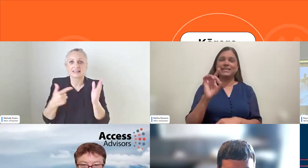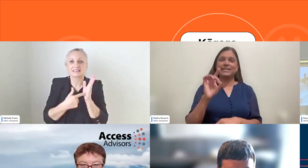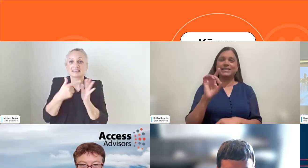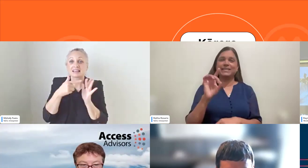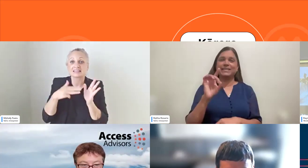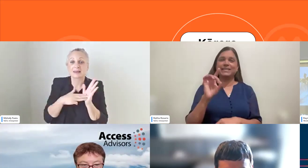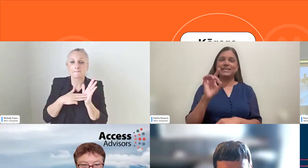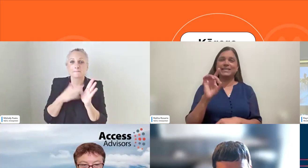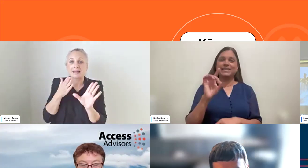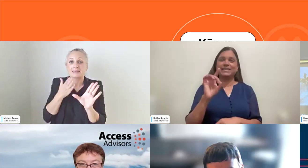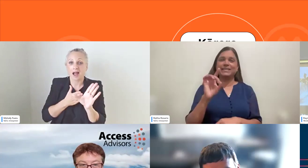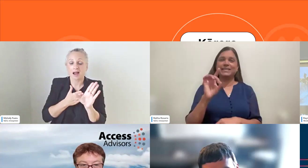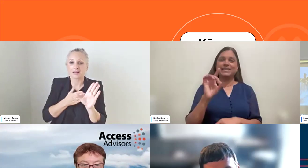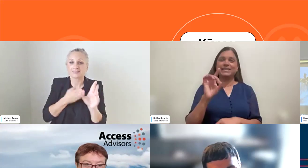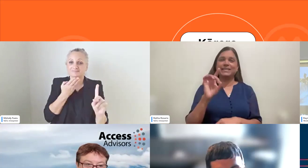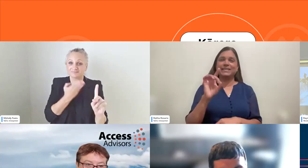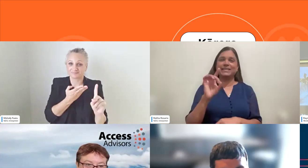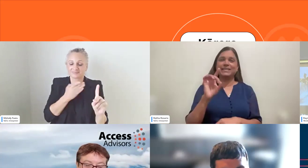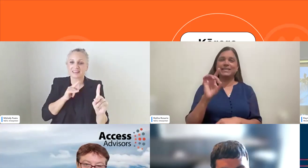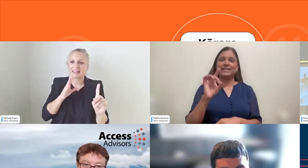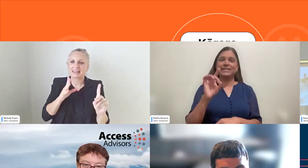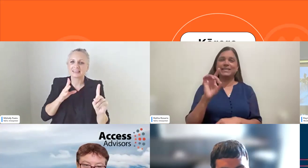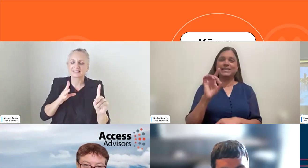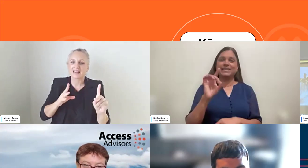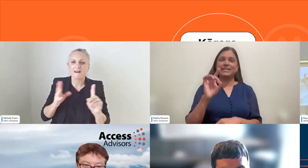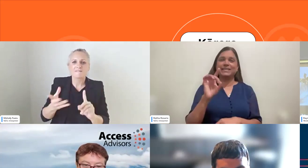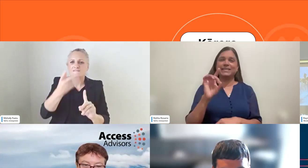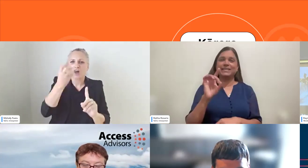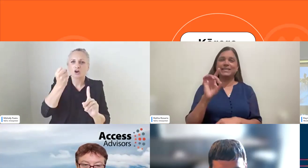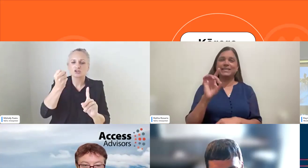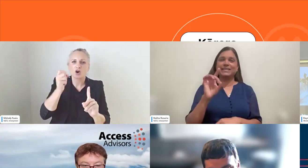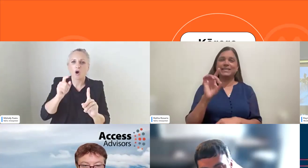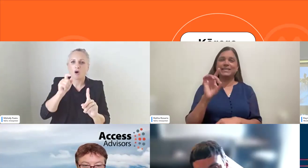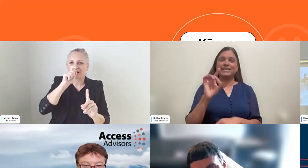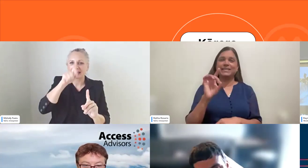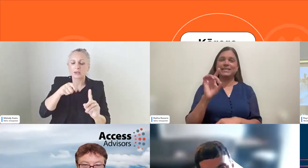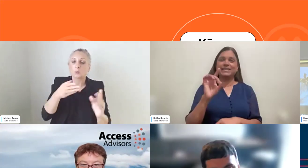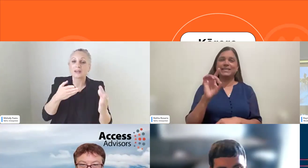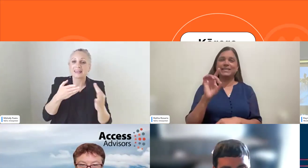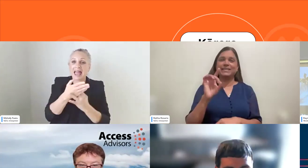the founder and the CEO of Smart Access Systems.